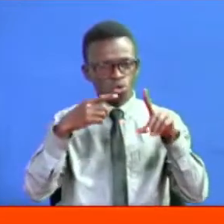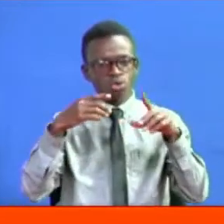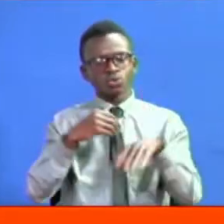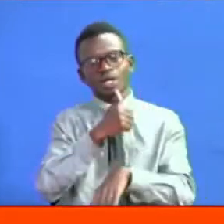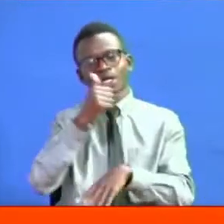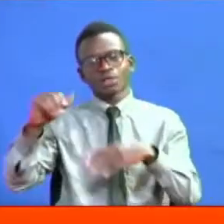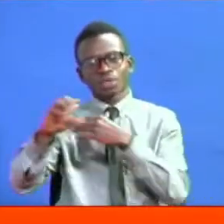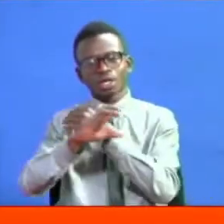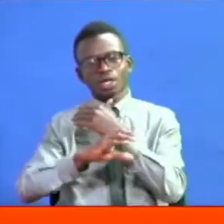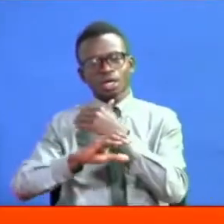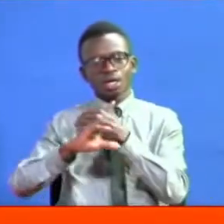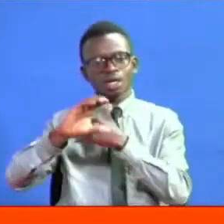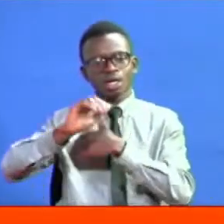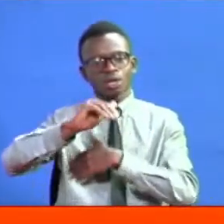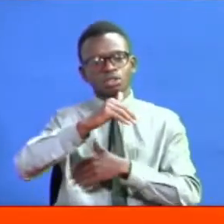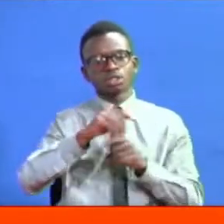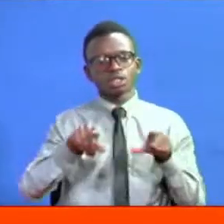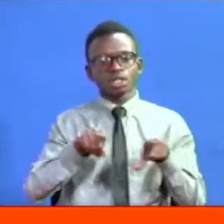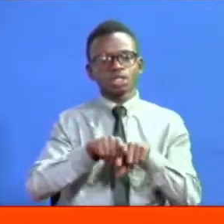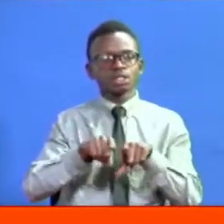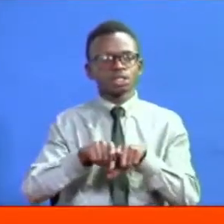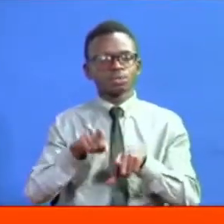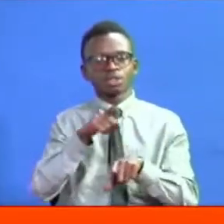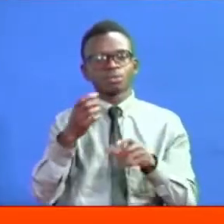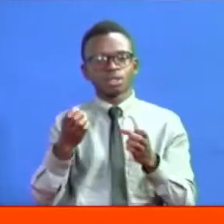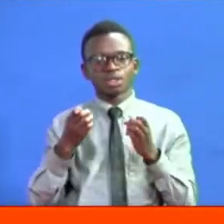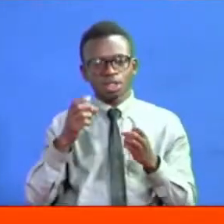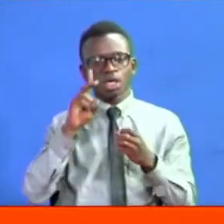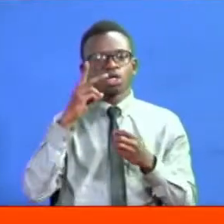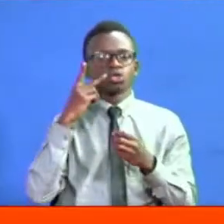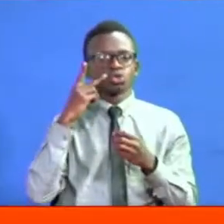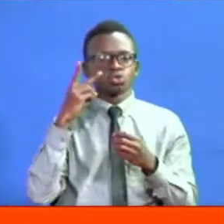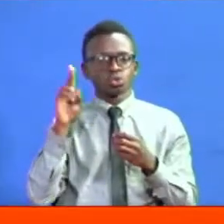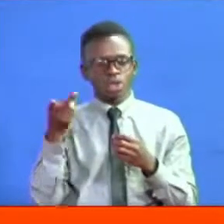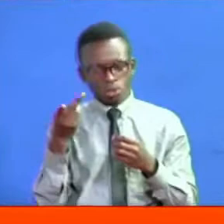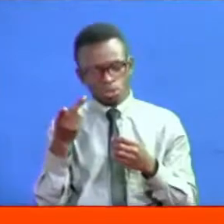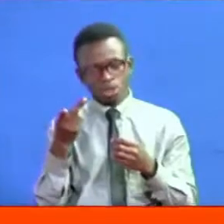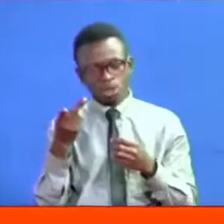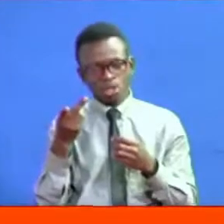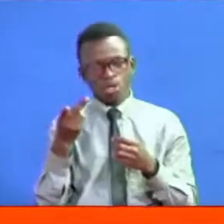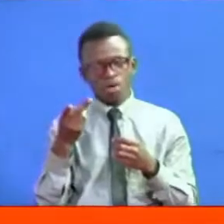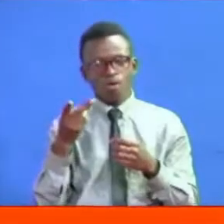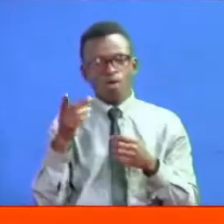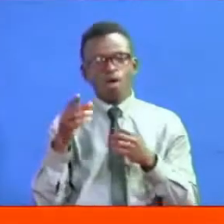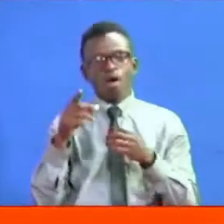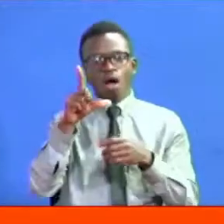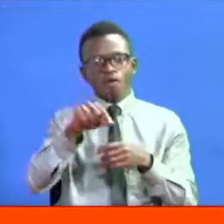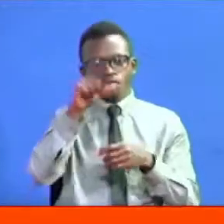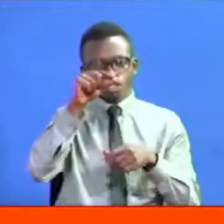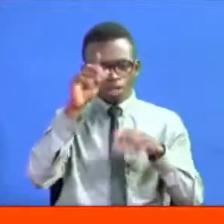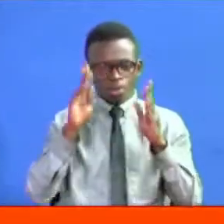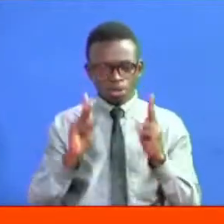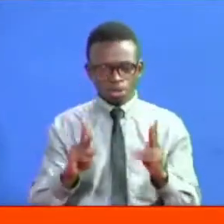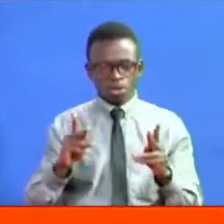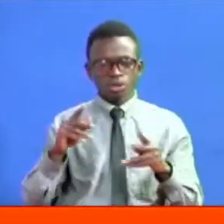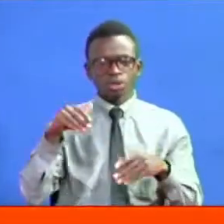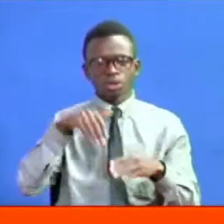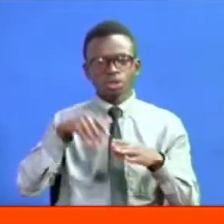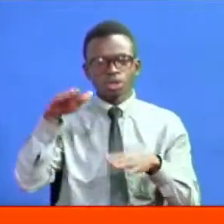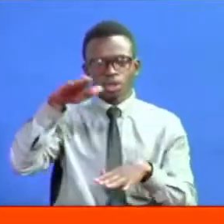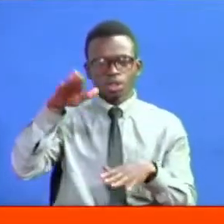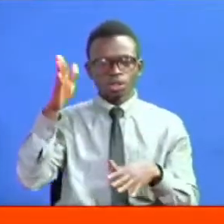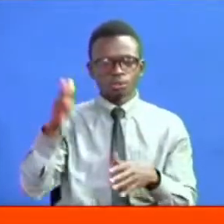counties and aims to enroll some 2,000 fish traders by the end of this year. As for